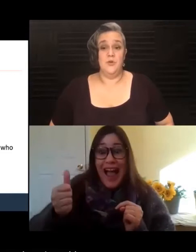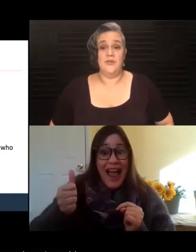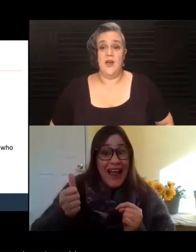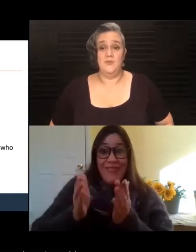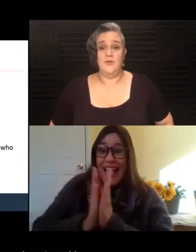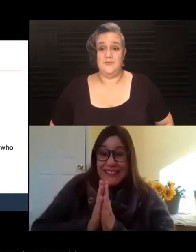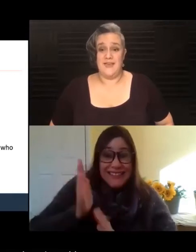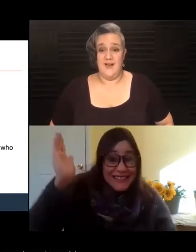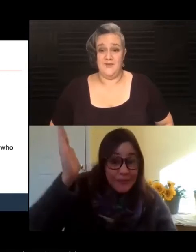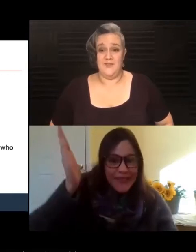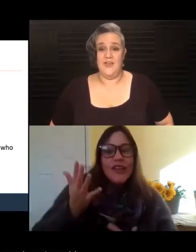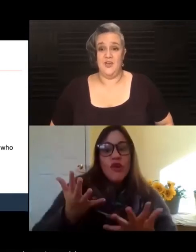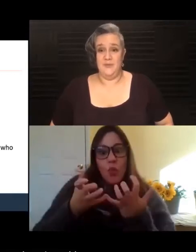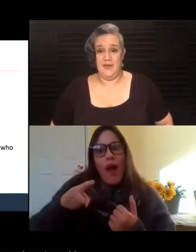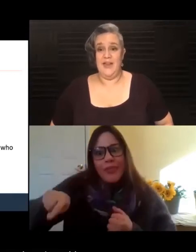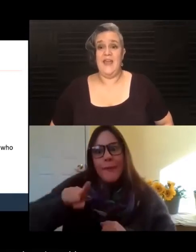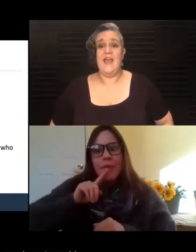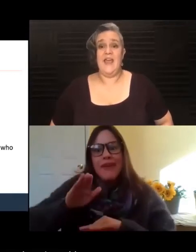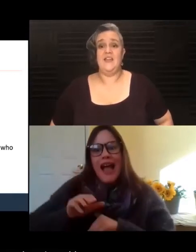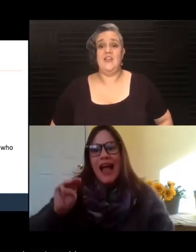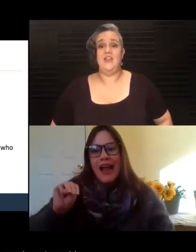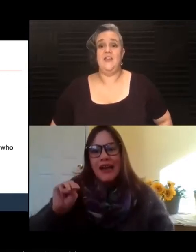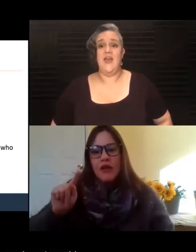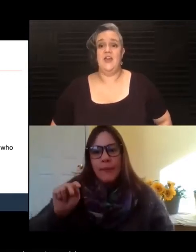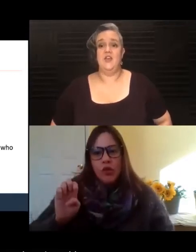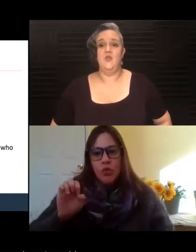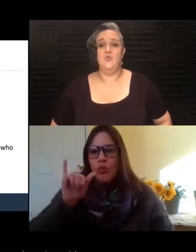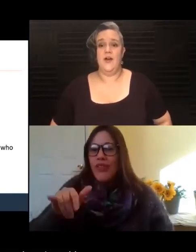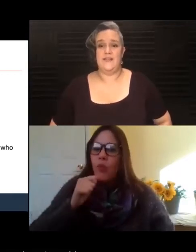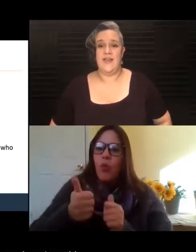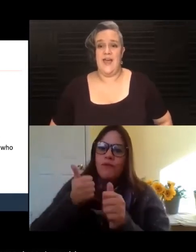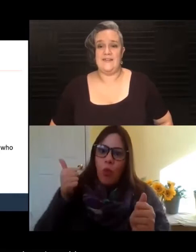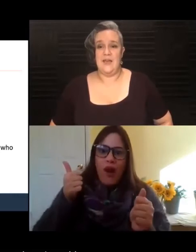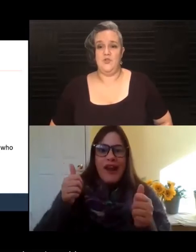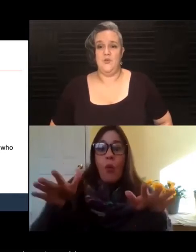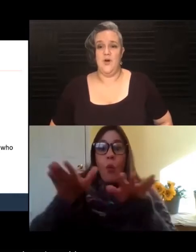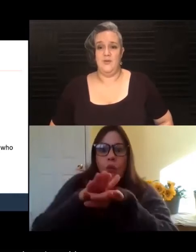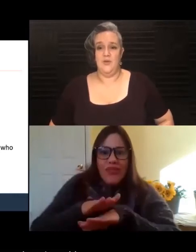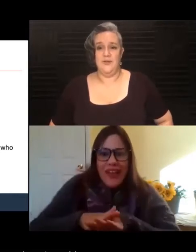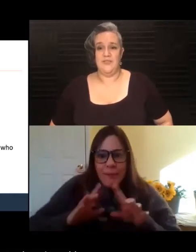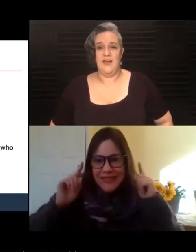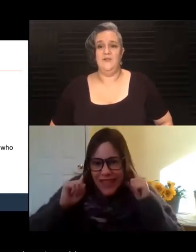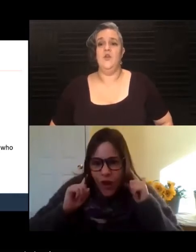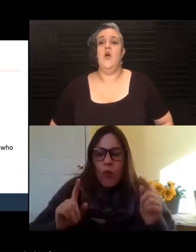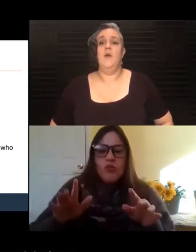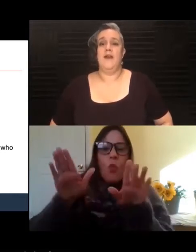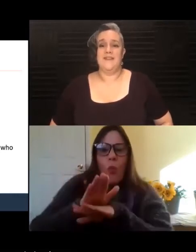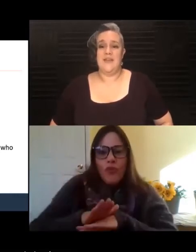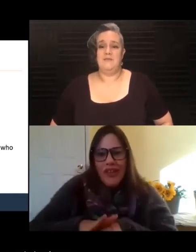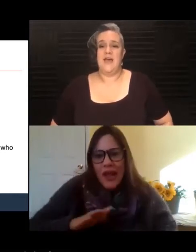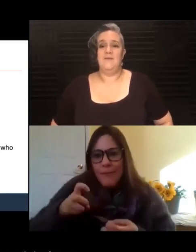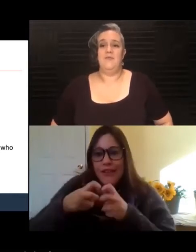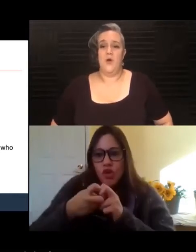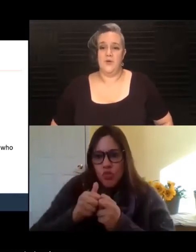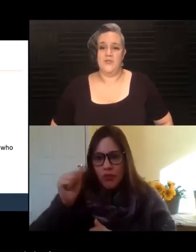to mute and unmute themselves. It could be that you want to ask them to unmute themselves, but at the